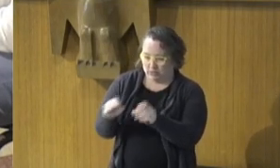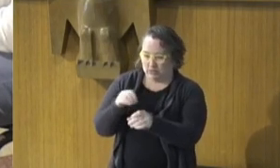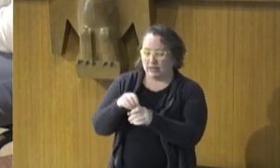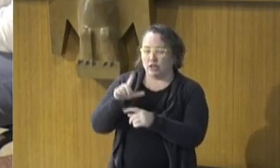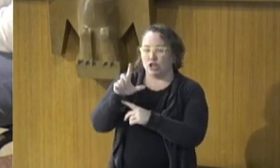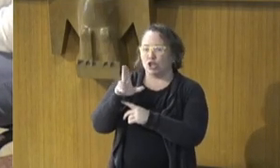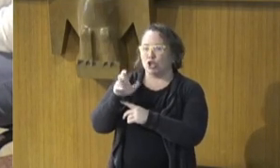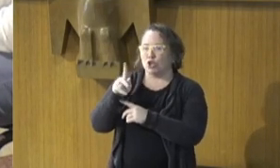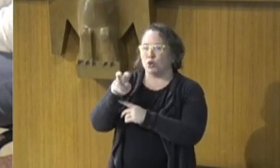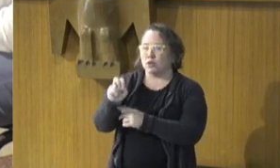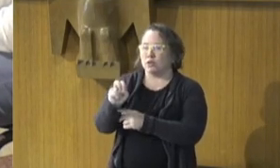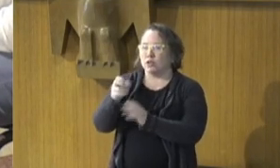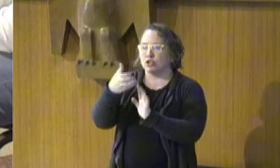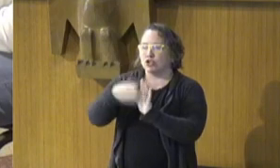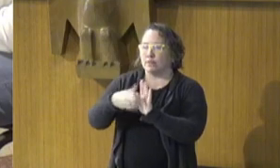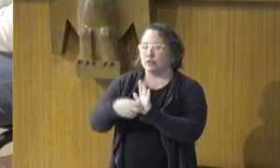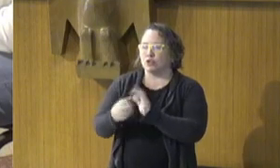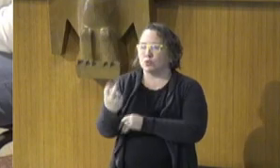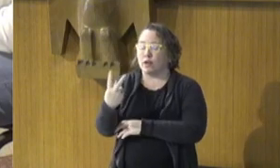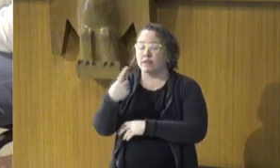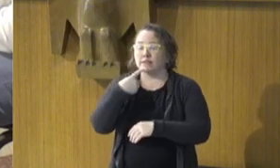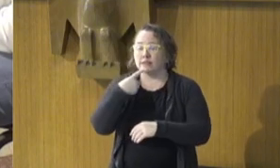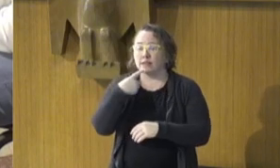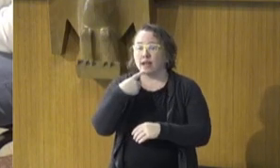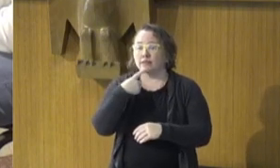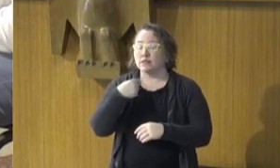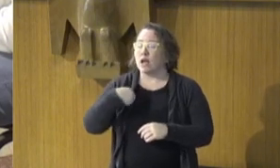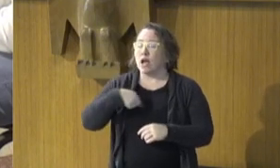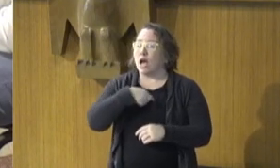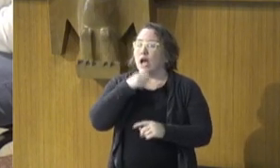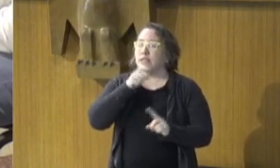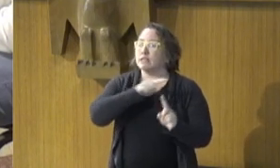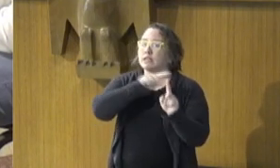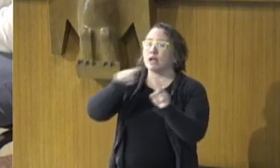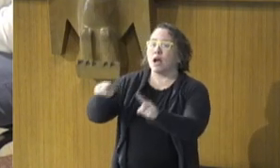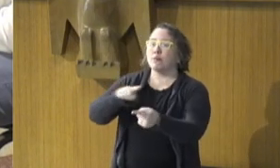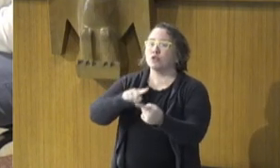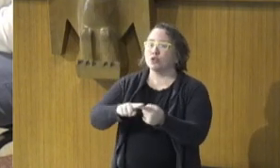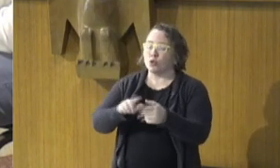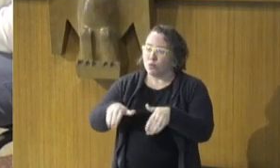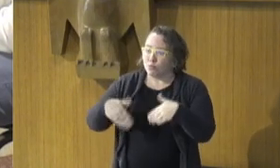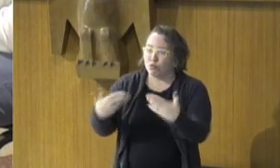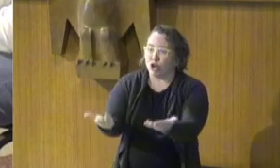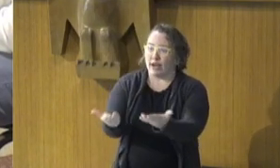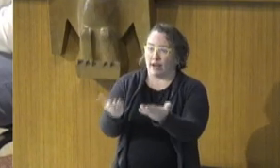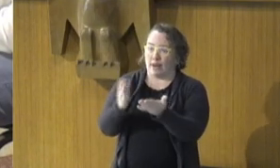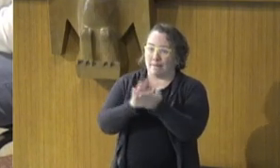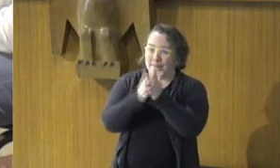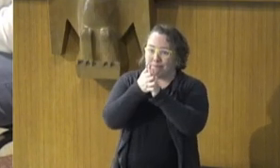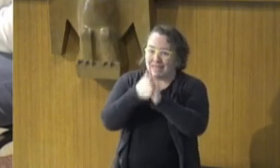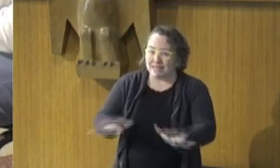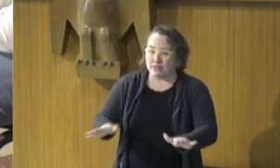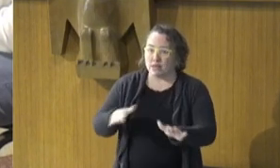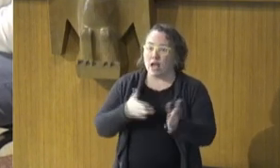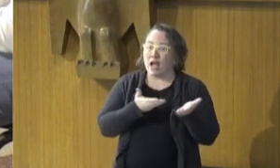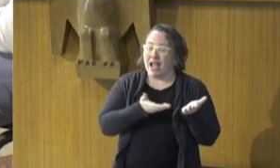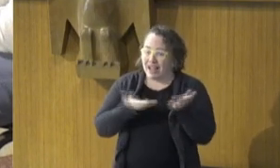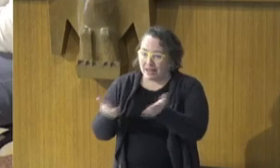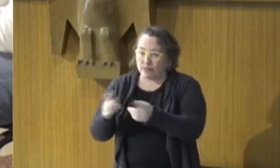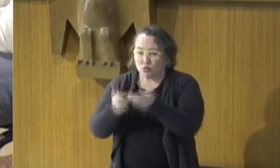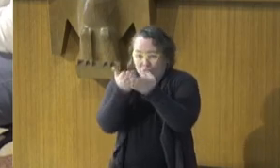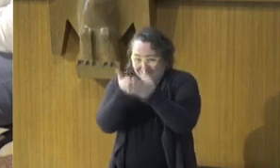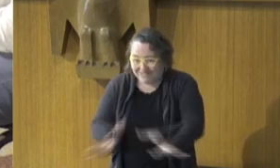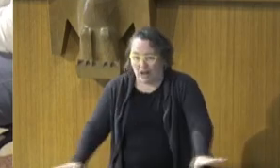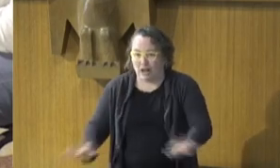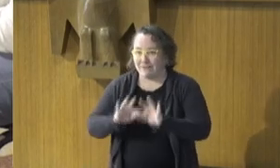of Luke, chapter 12, verse 49, where he says, I did not come to bring peace to this world. I came to divide this world. I came to divide families